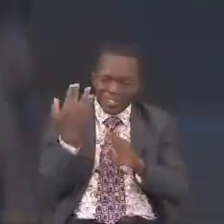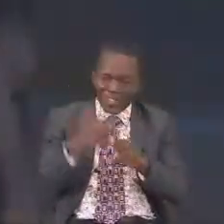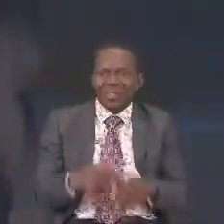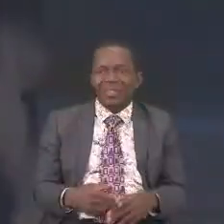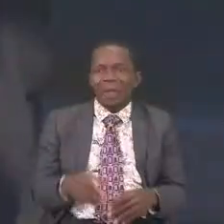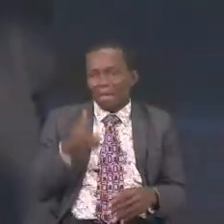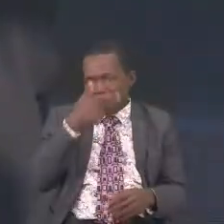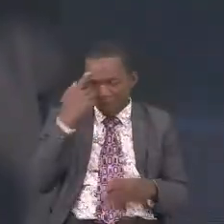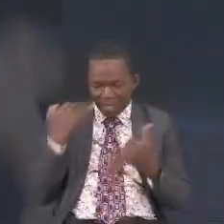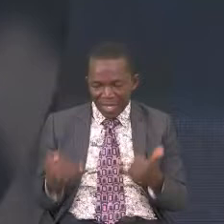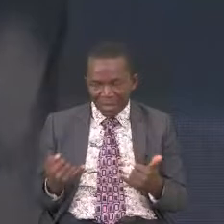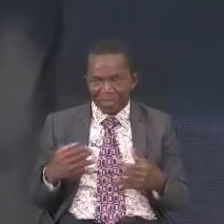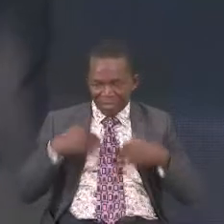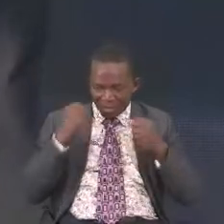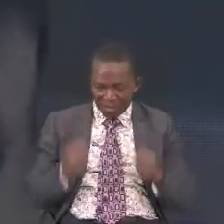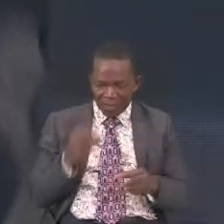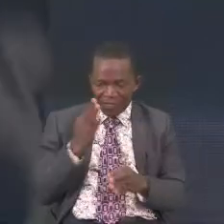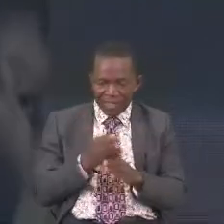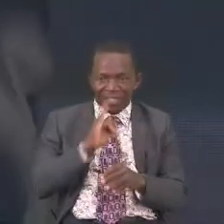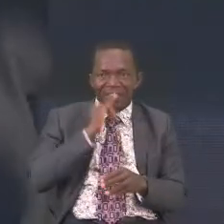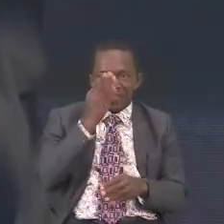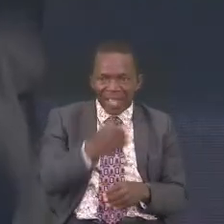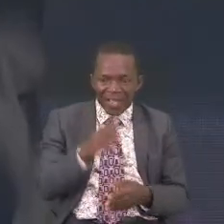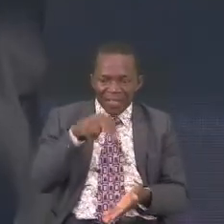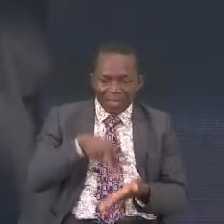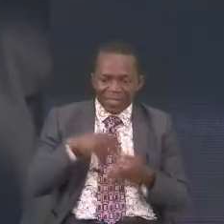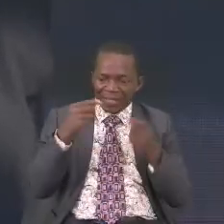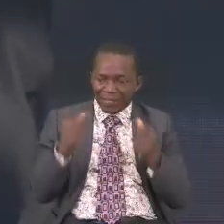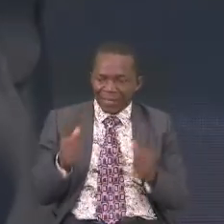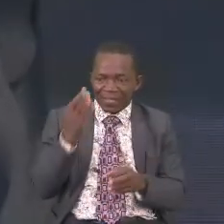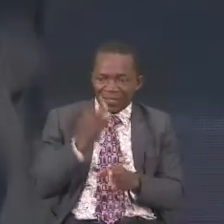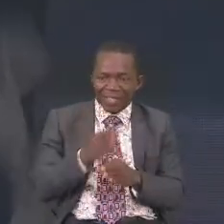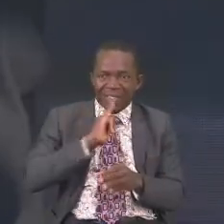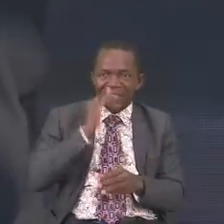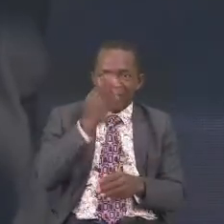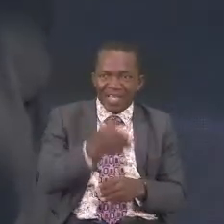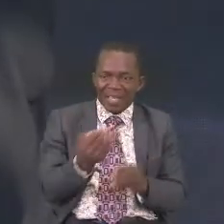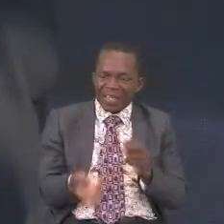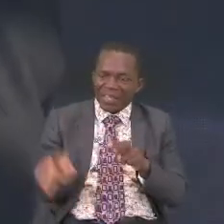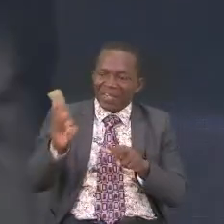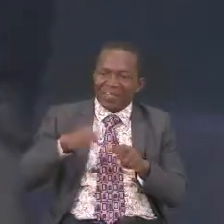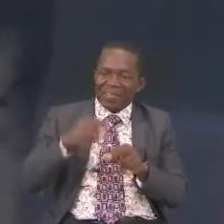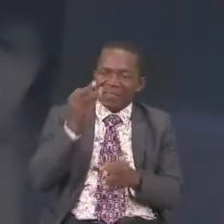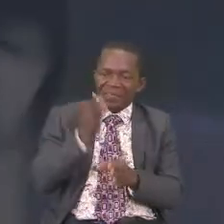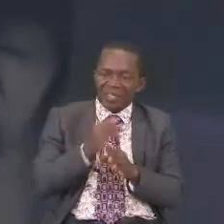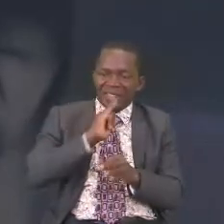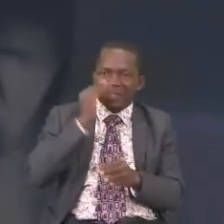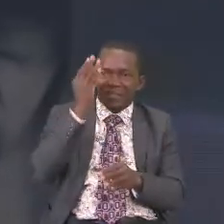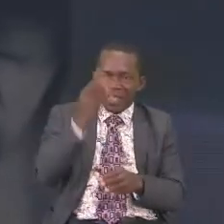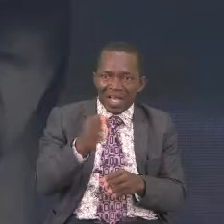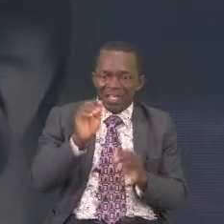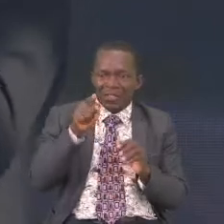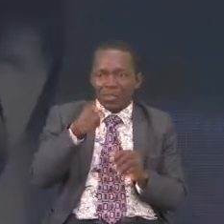strong faith is there. The steadfast faith is there. The surpassing faith is there, and you are